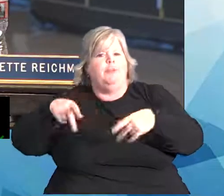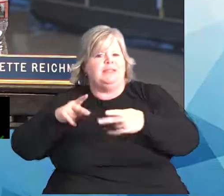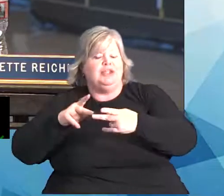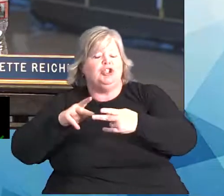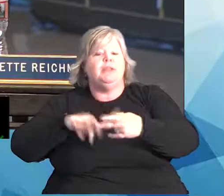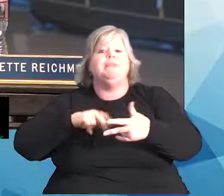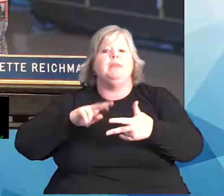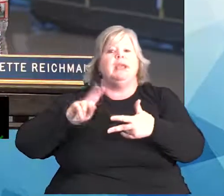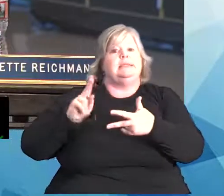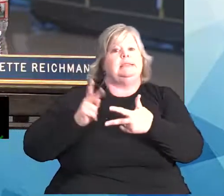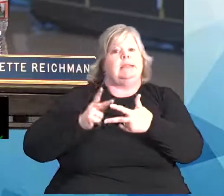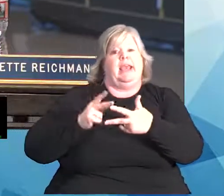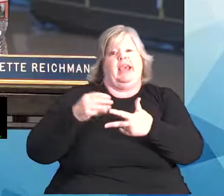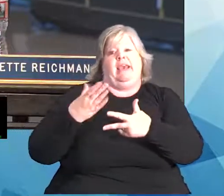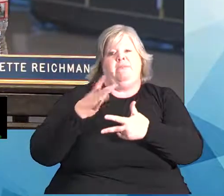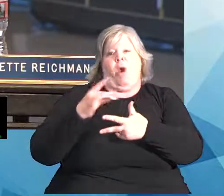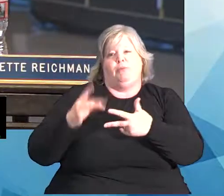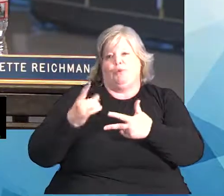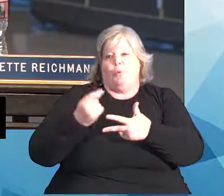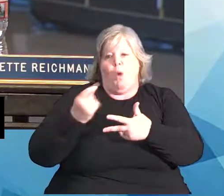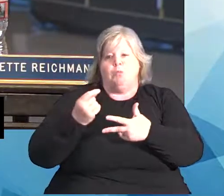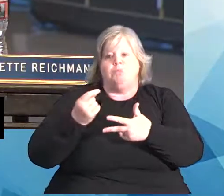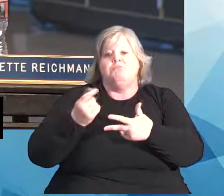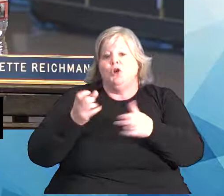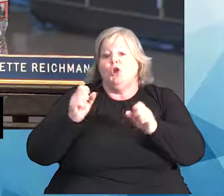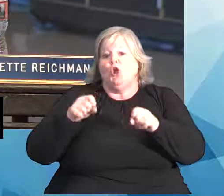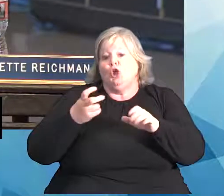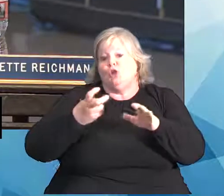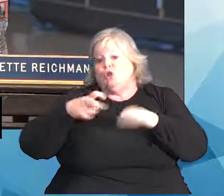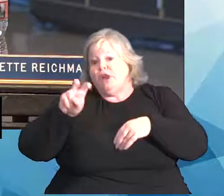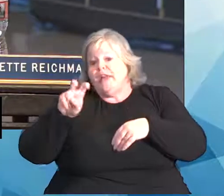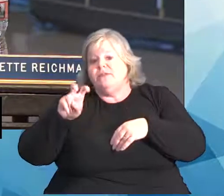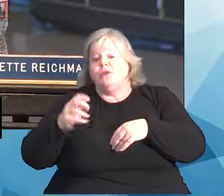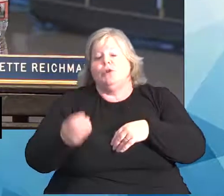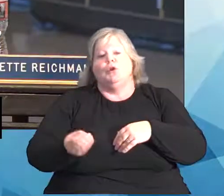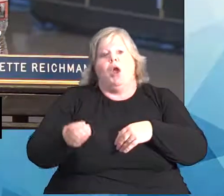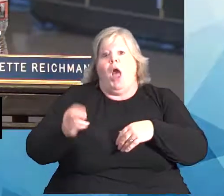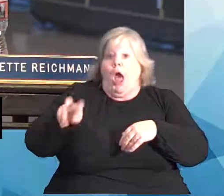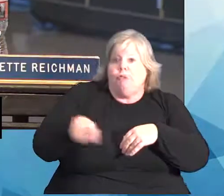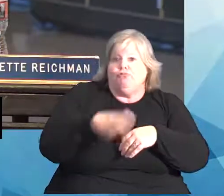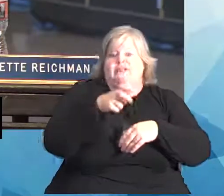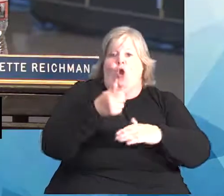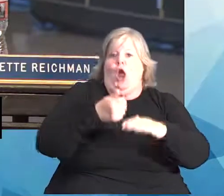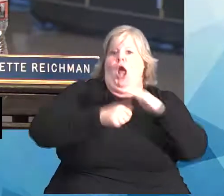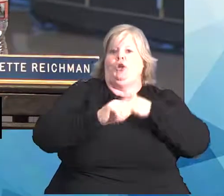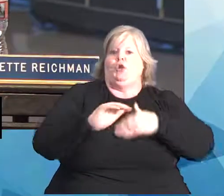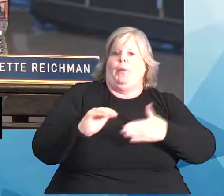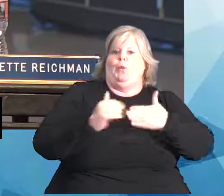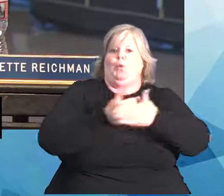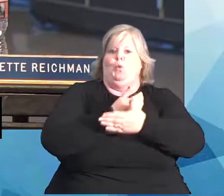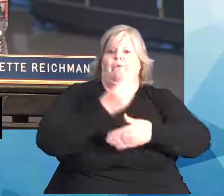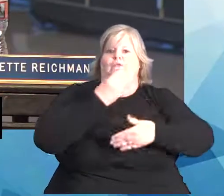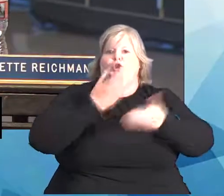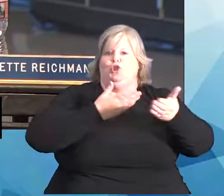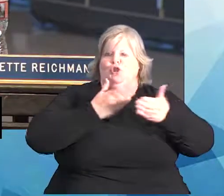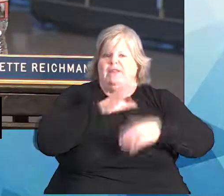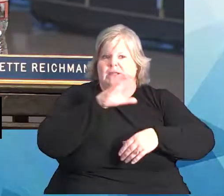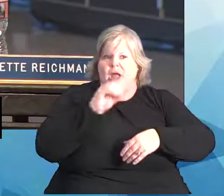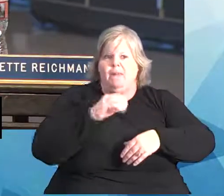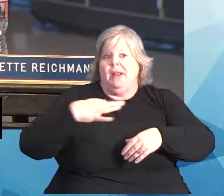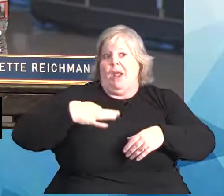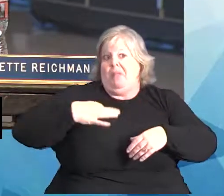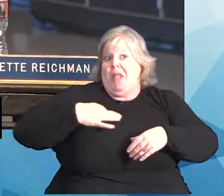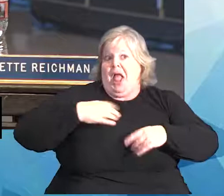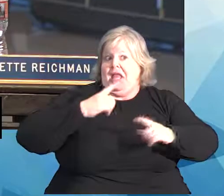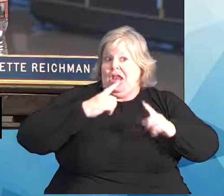second option is to transfer to the new food service company to apply and interview and see if